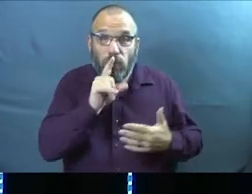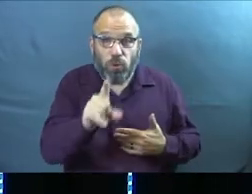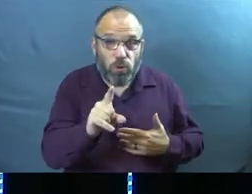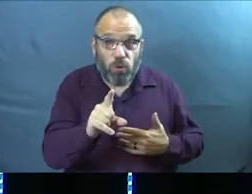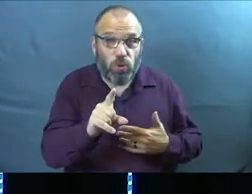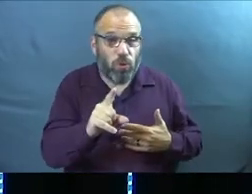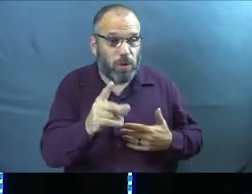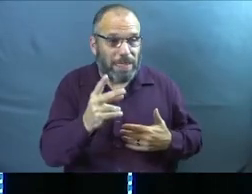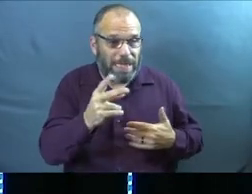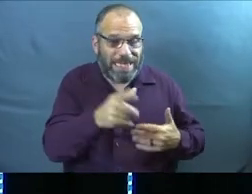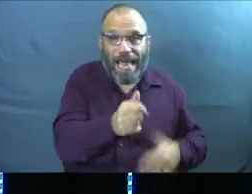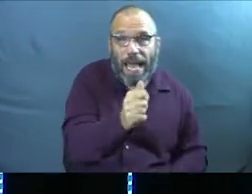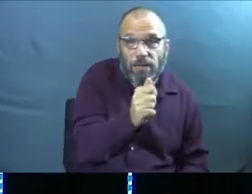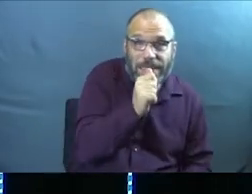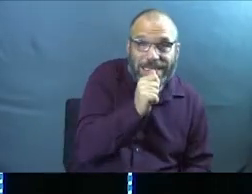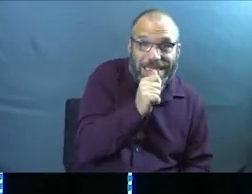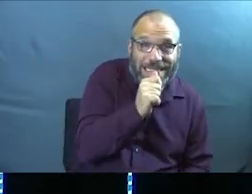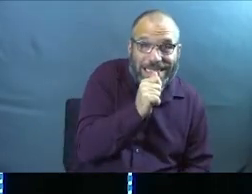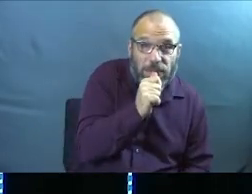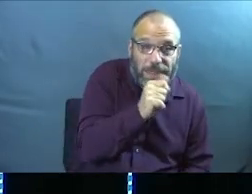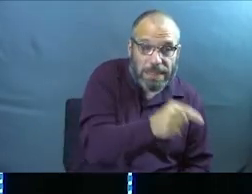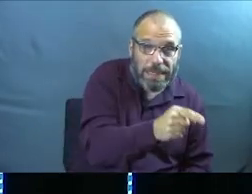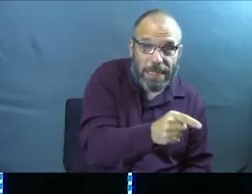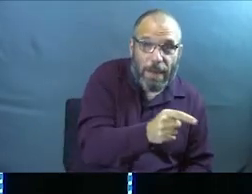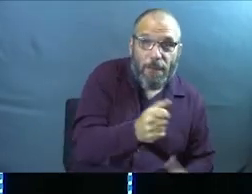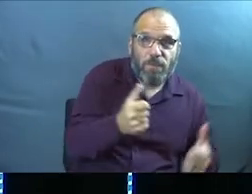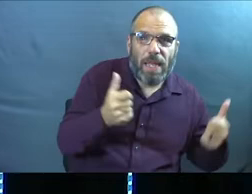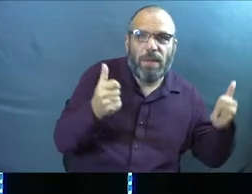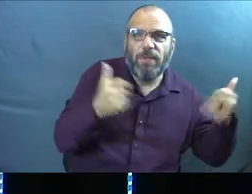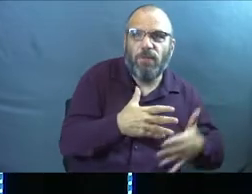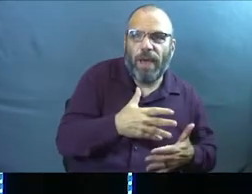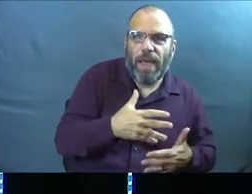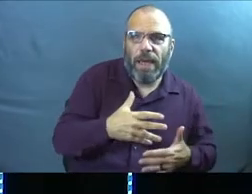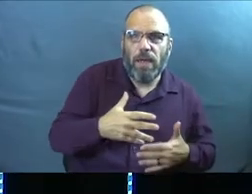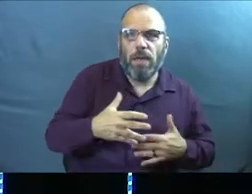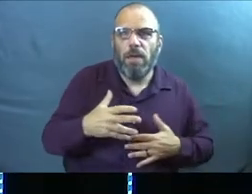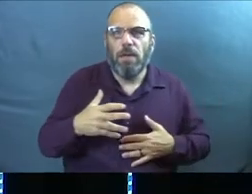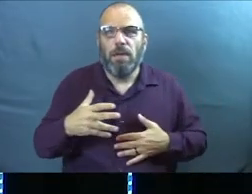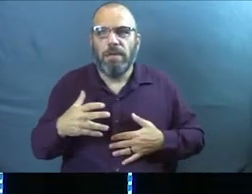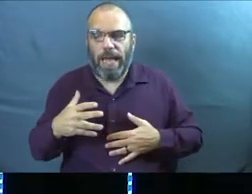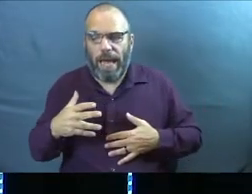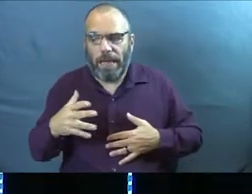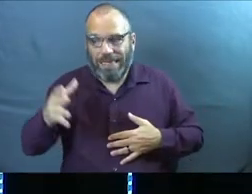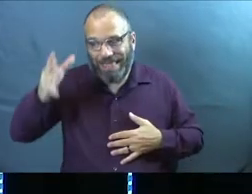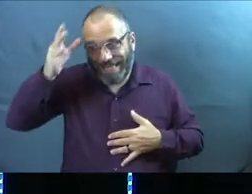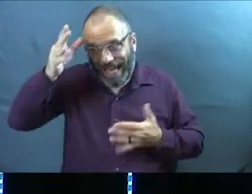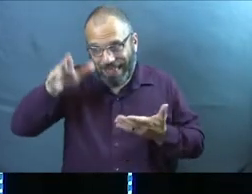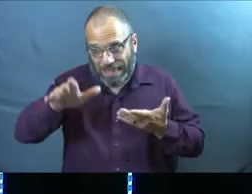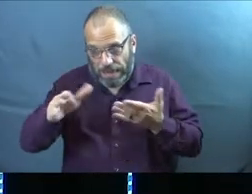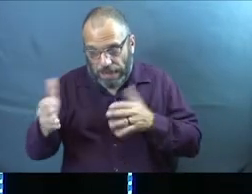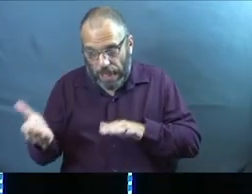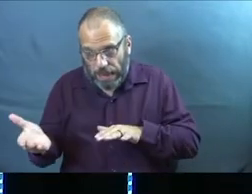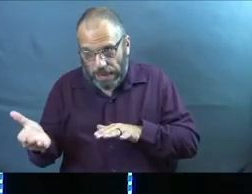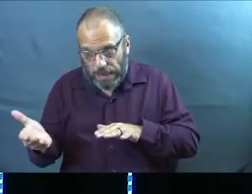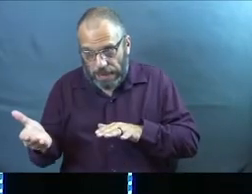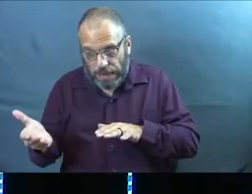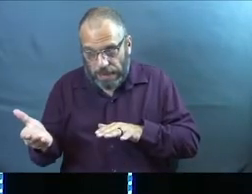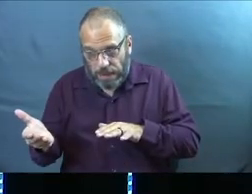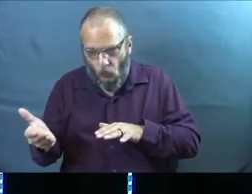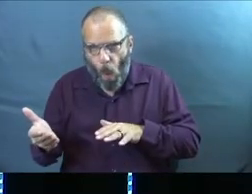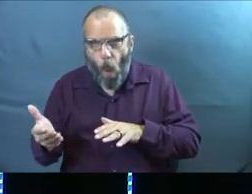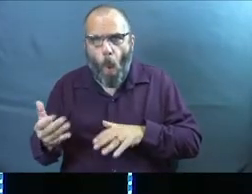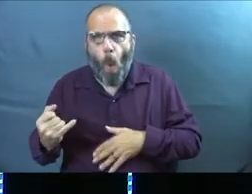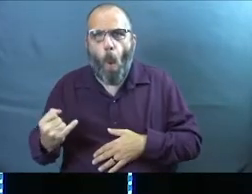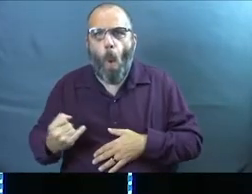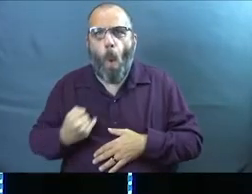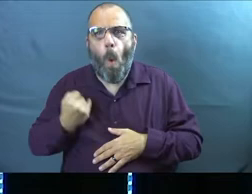and they've secretly been dreading this moment, thinking that, man, as soon as dad is dead, he's really going to bring